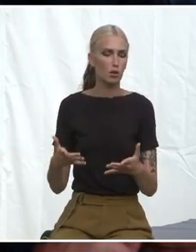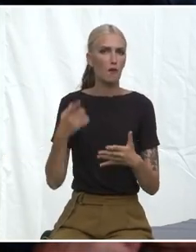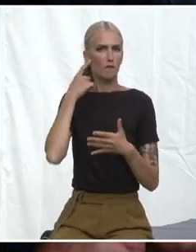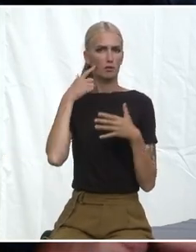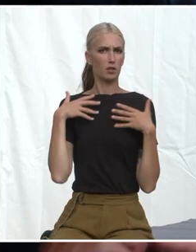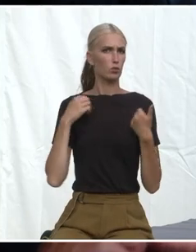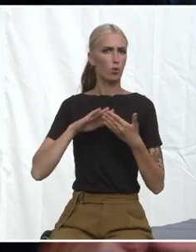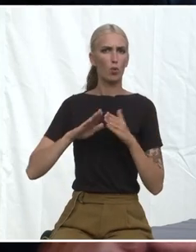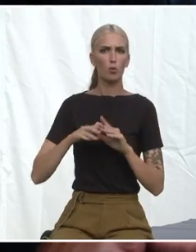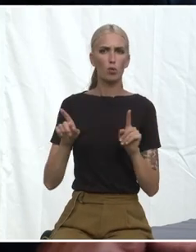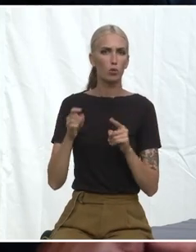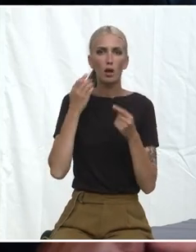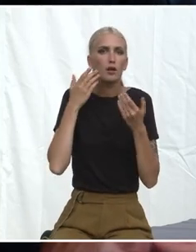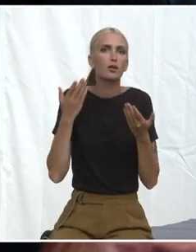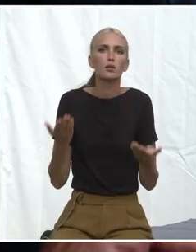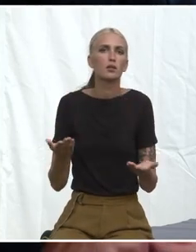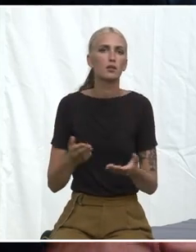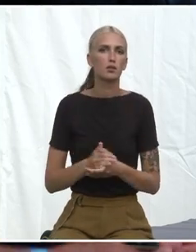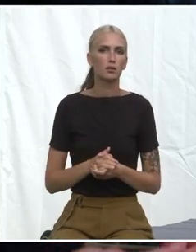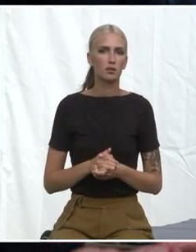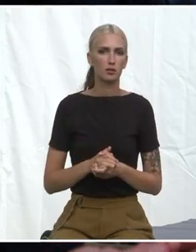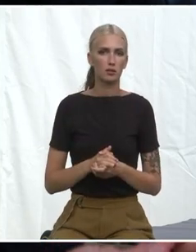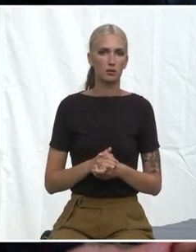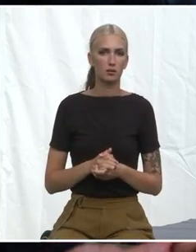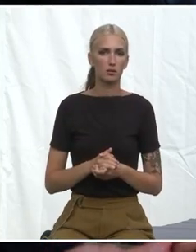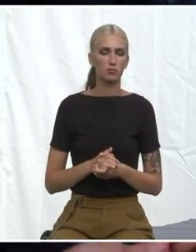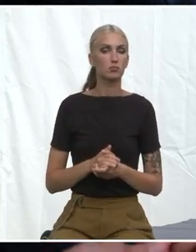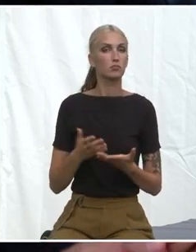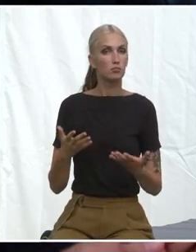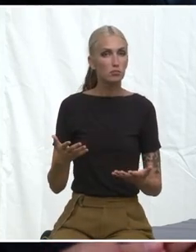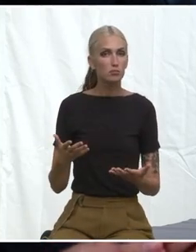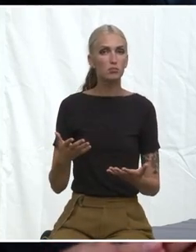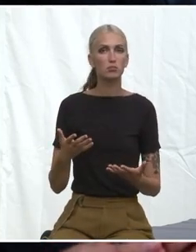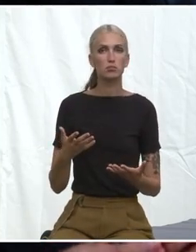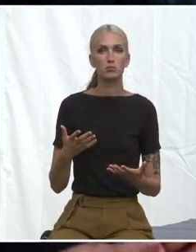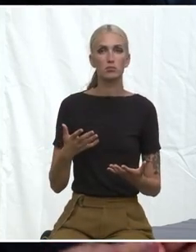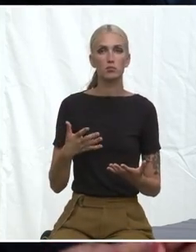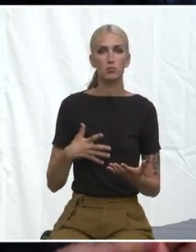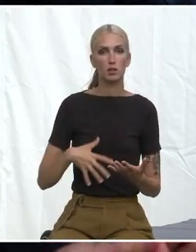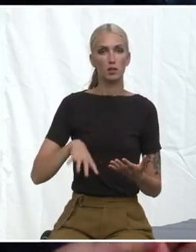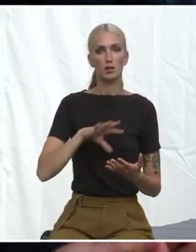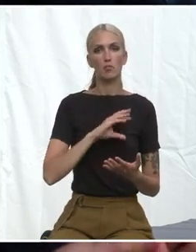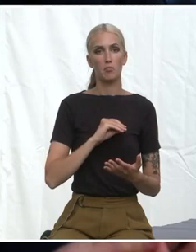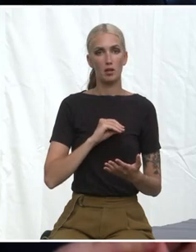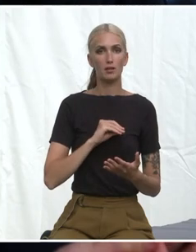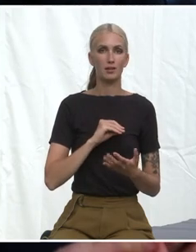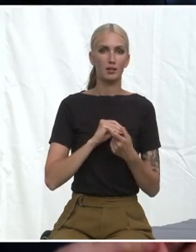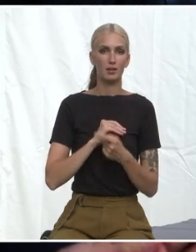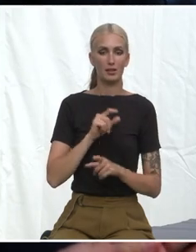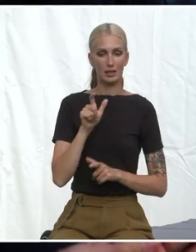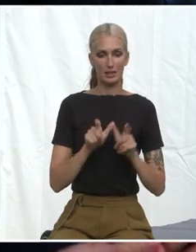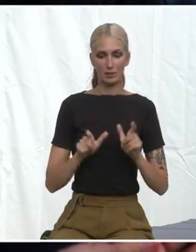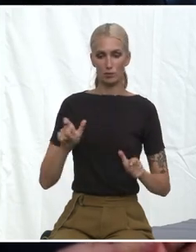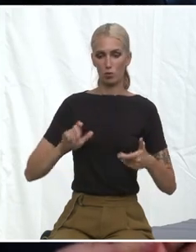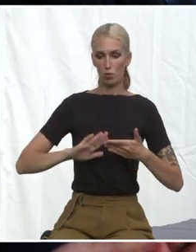So pressuring the governments from our civil society position, I think, is very important